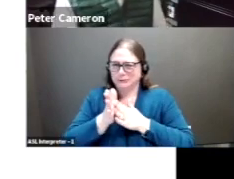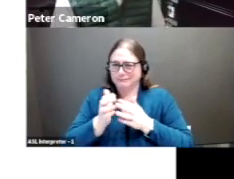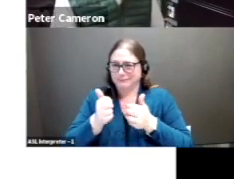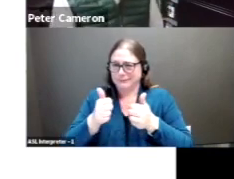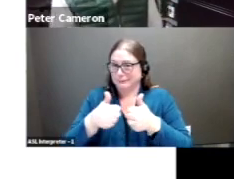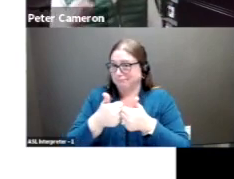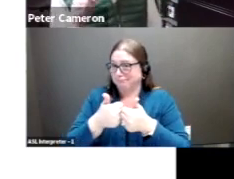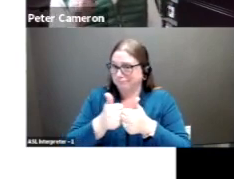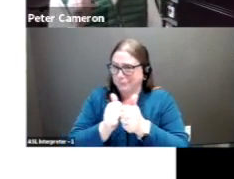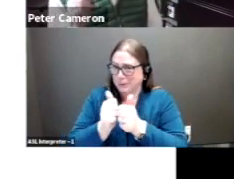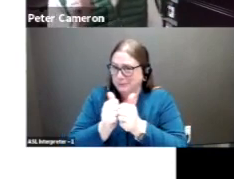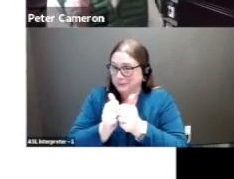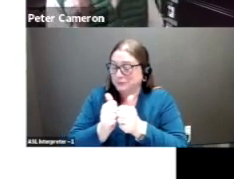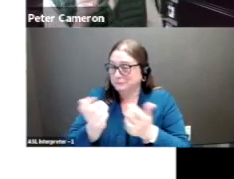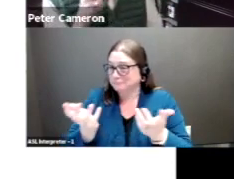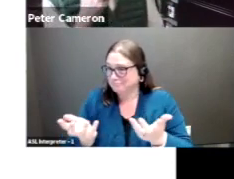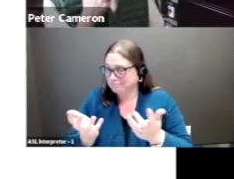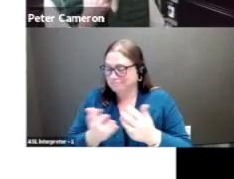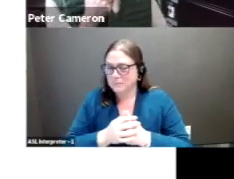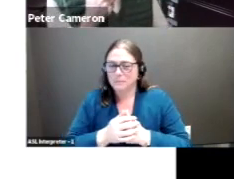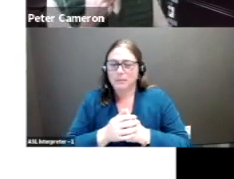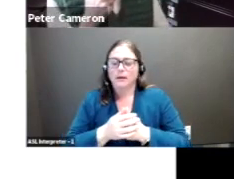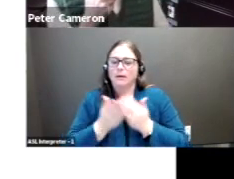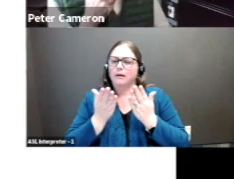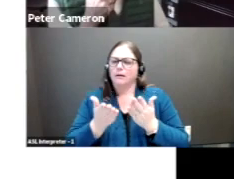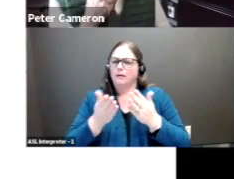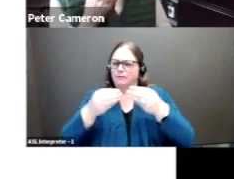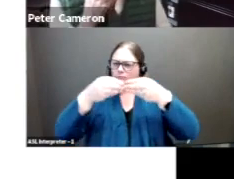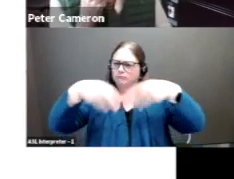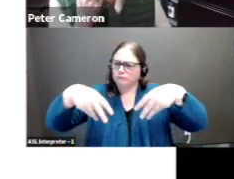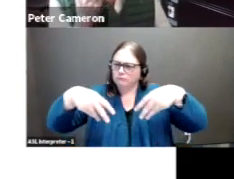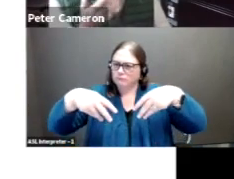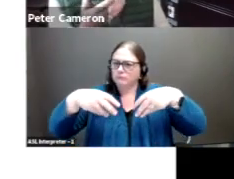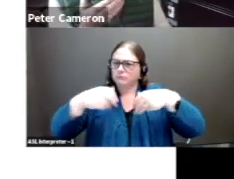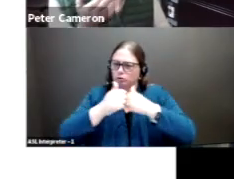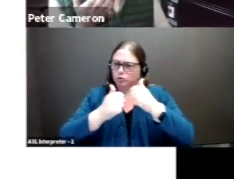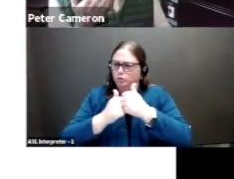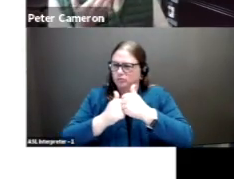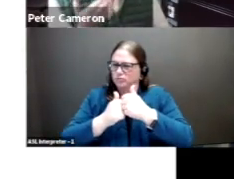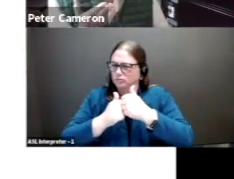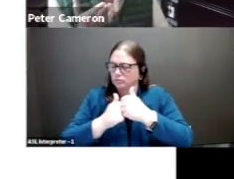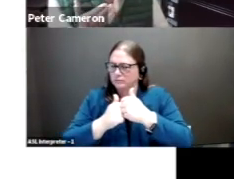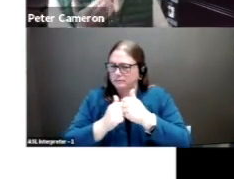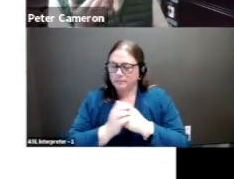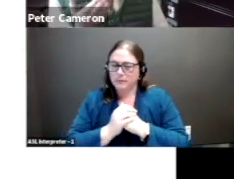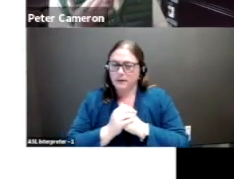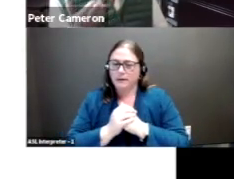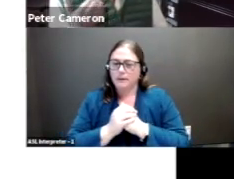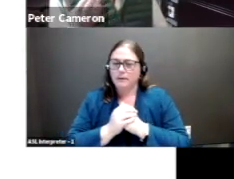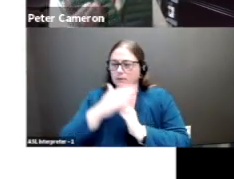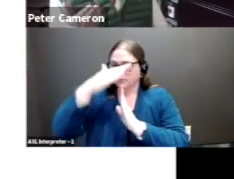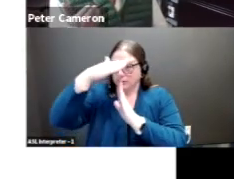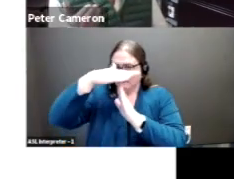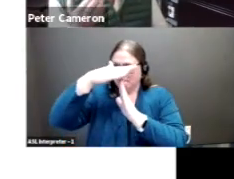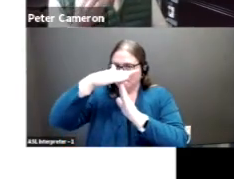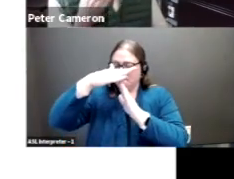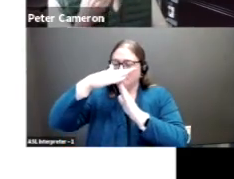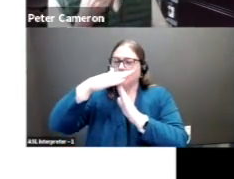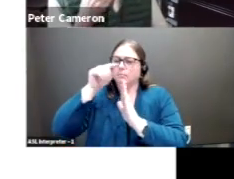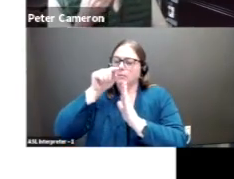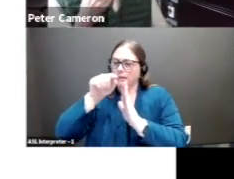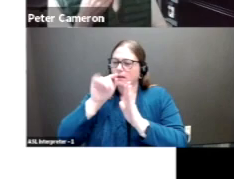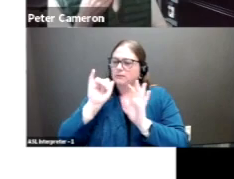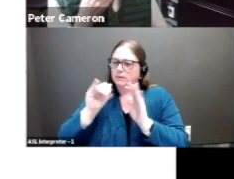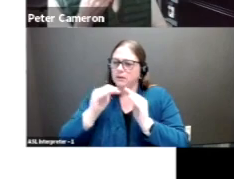So here's the basic structure. As you can see at the top is the democratic function